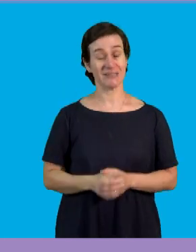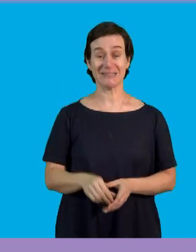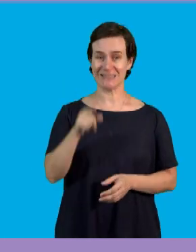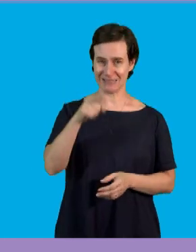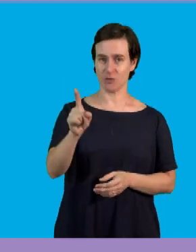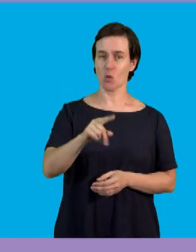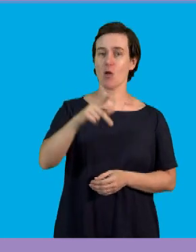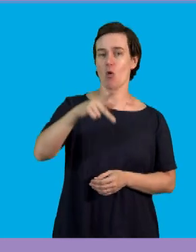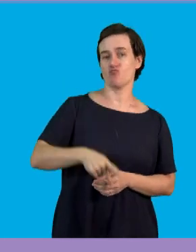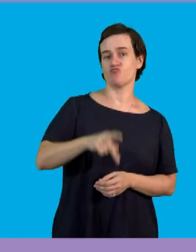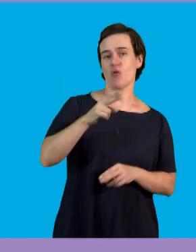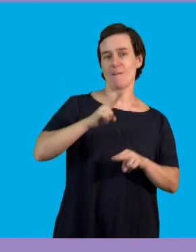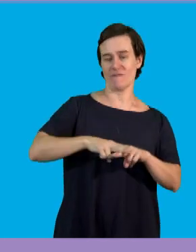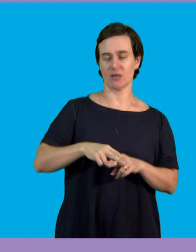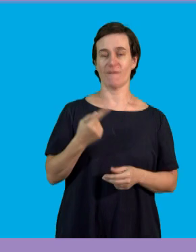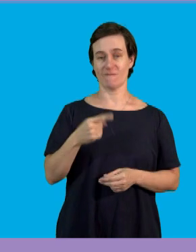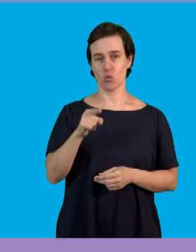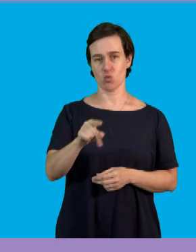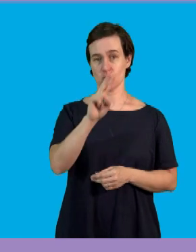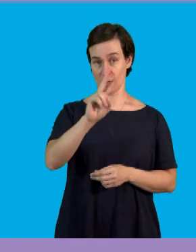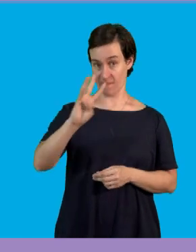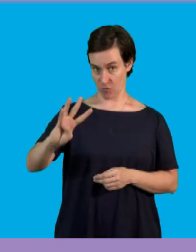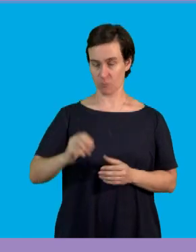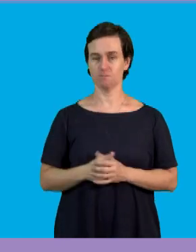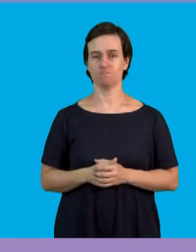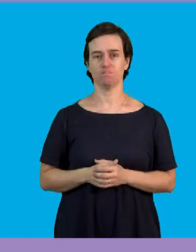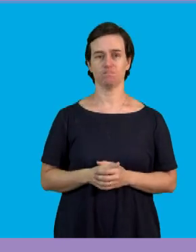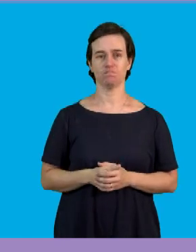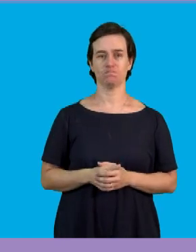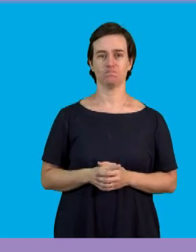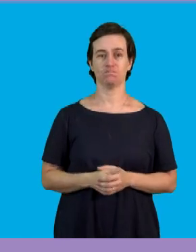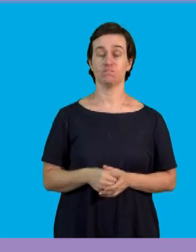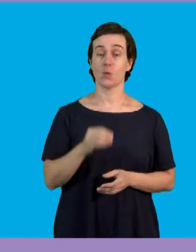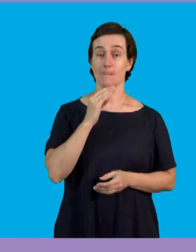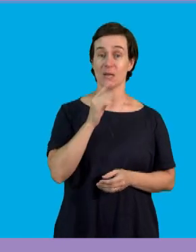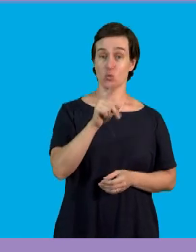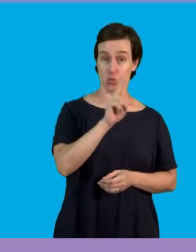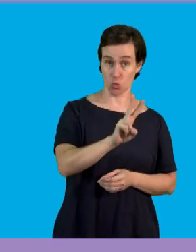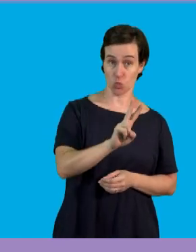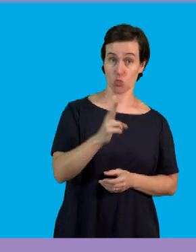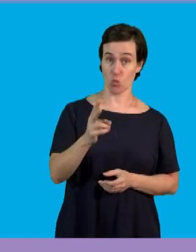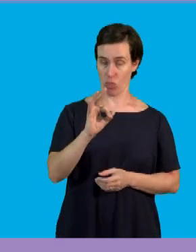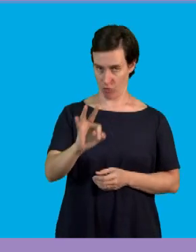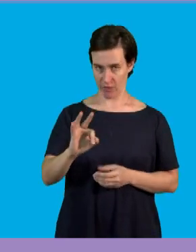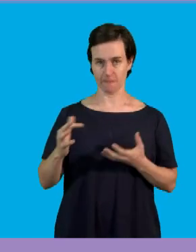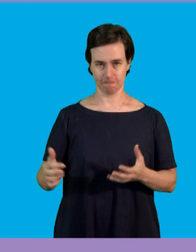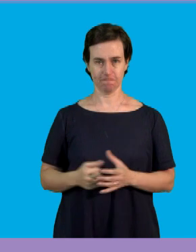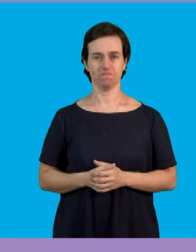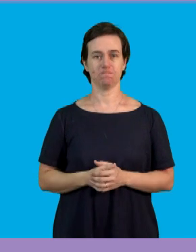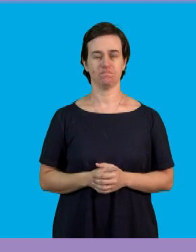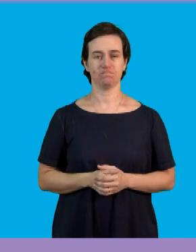are the prime factors of 24. So that is our 2 and our